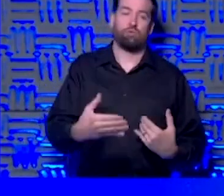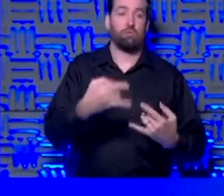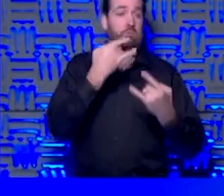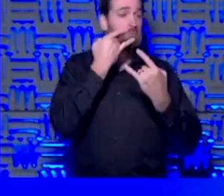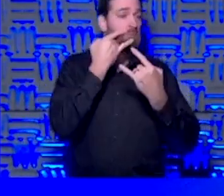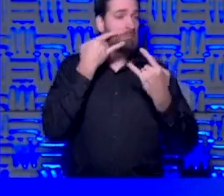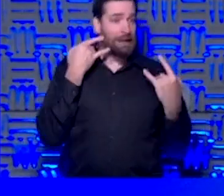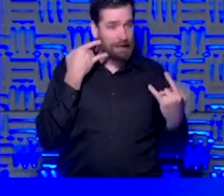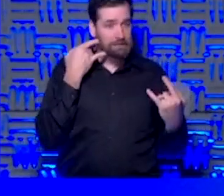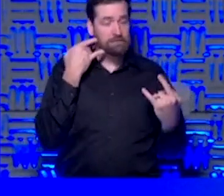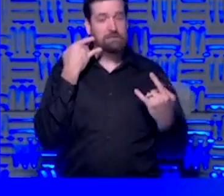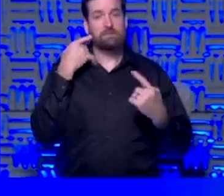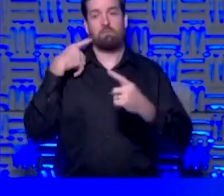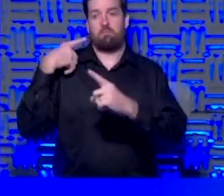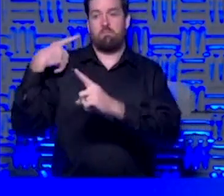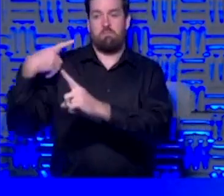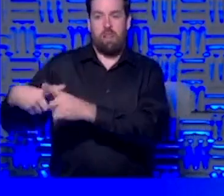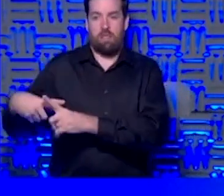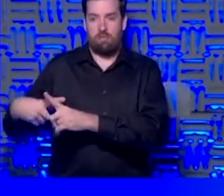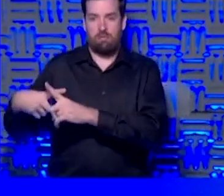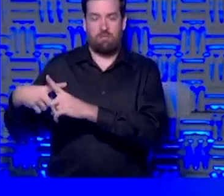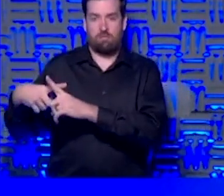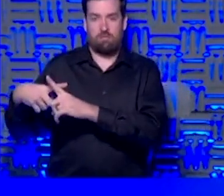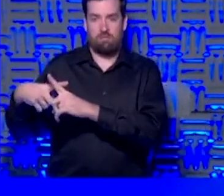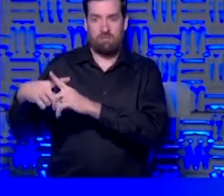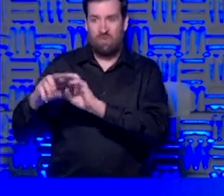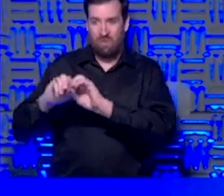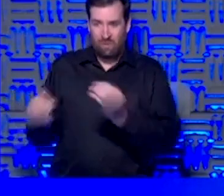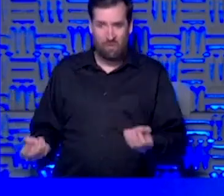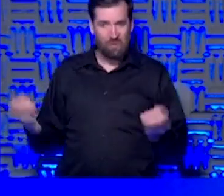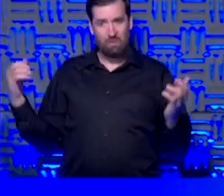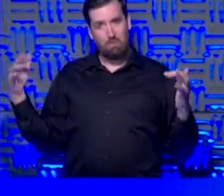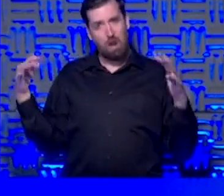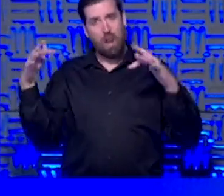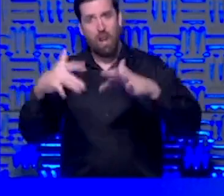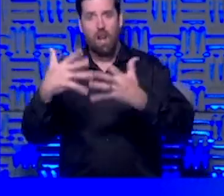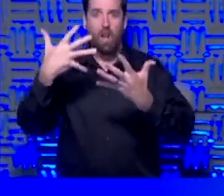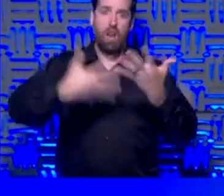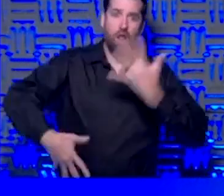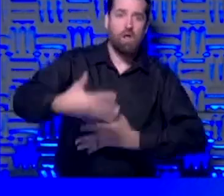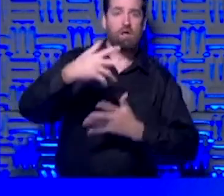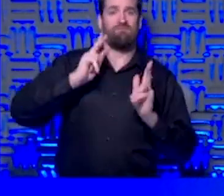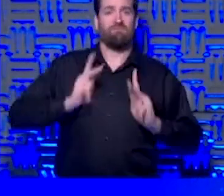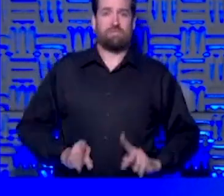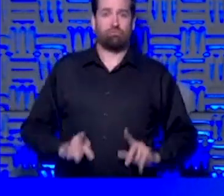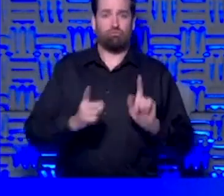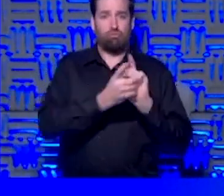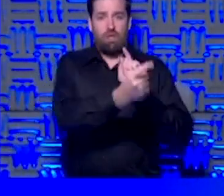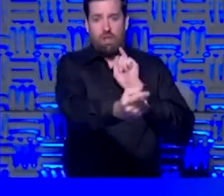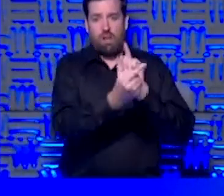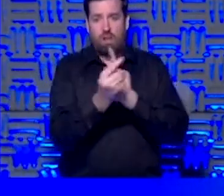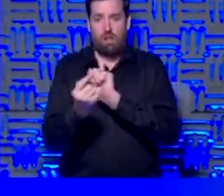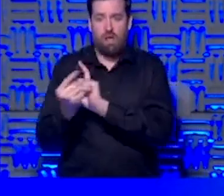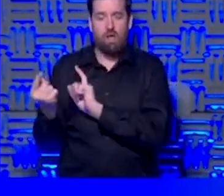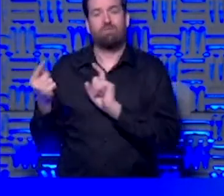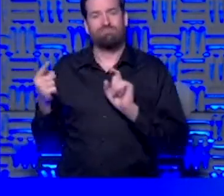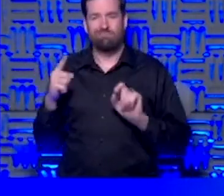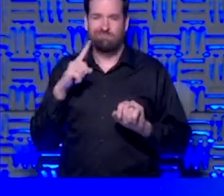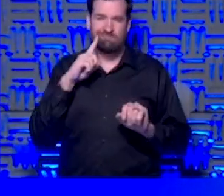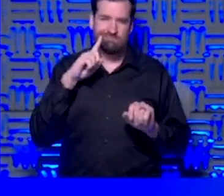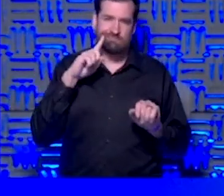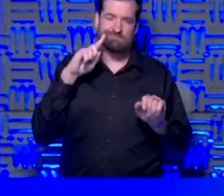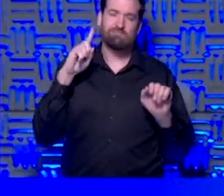plus the lack of gatherings and doing the physical distancing, I think we will be able to